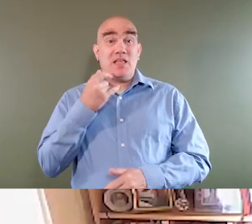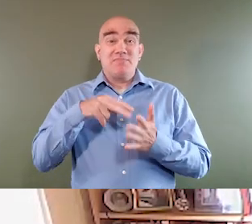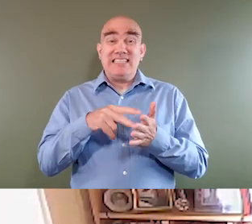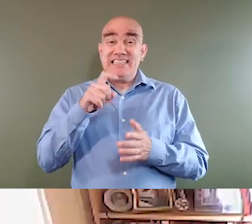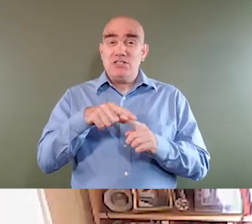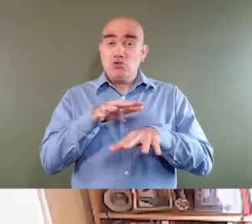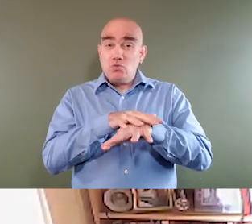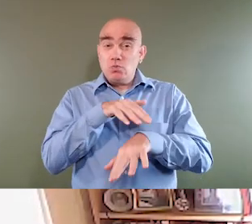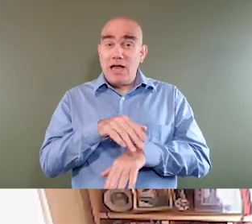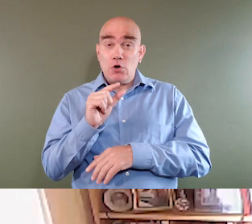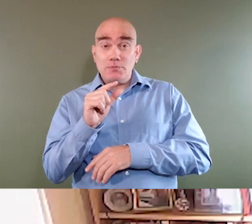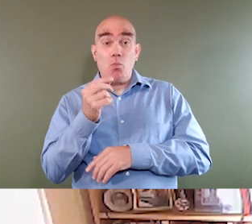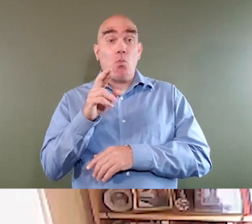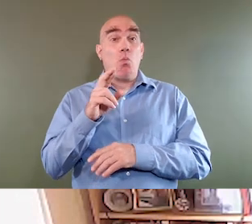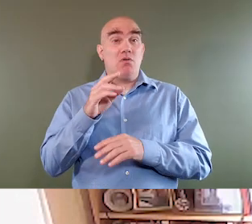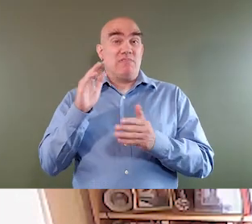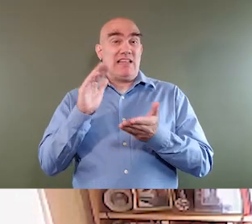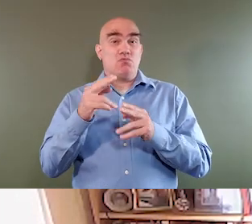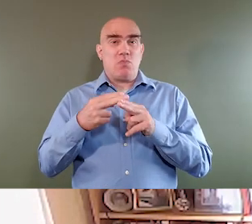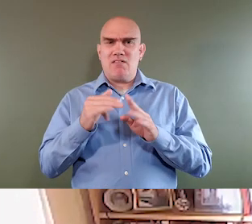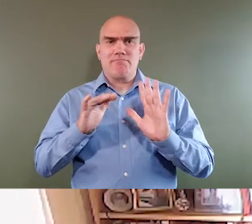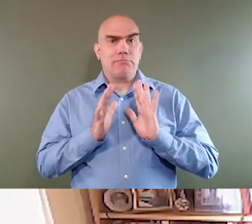or lift less weight. That is totally fine.